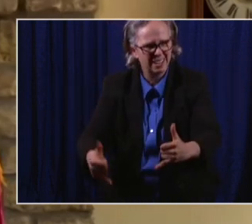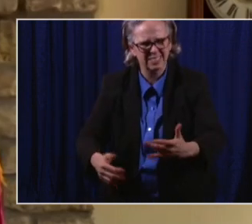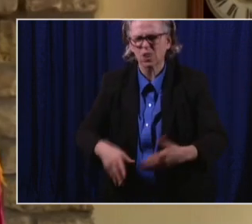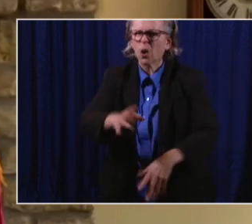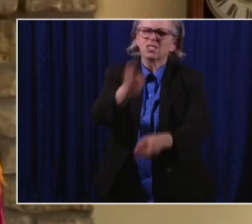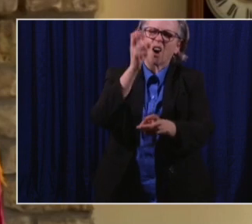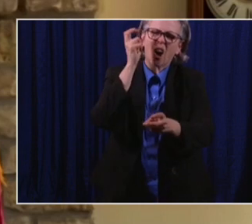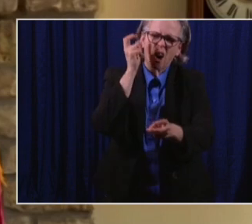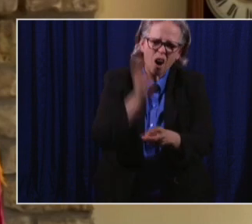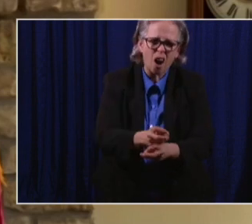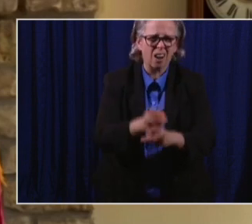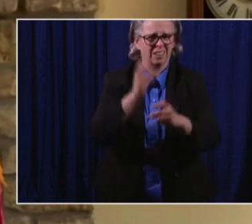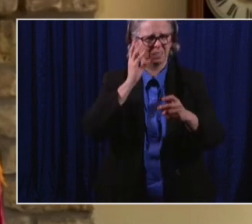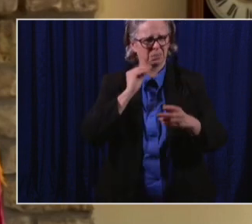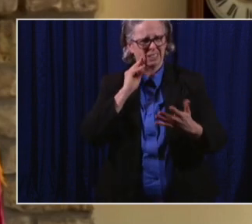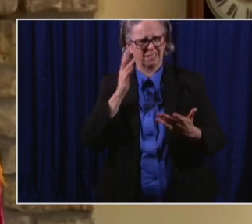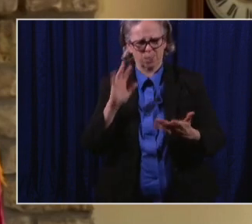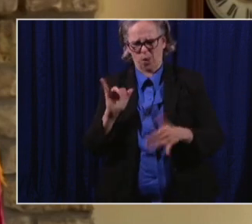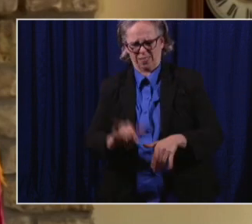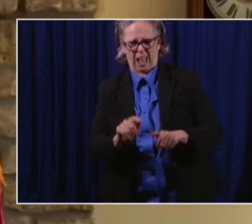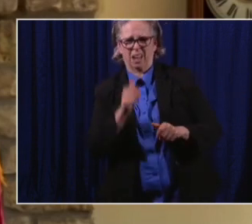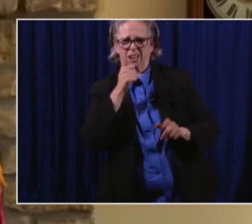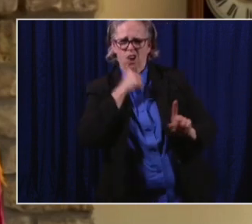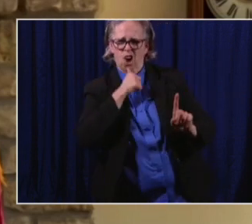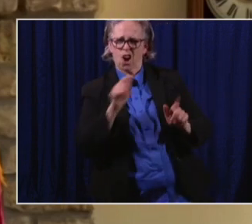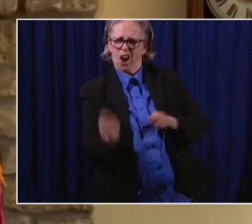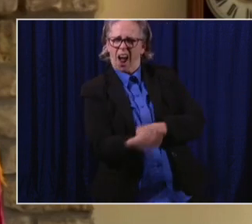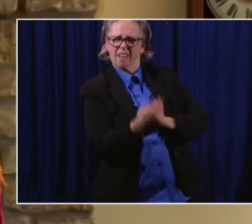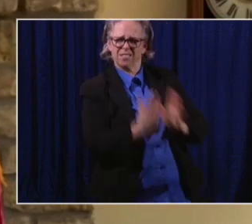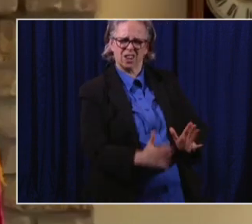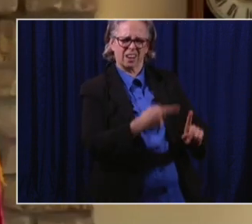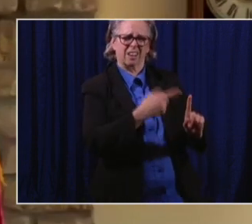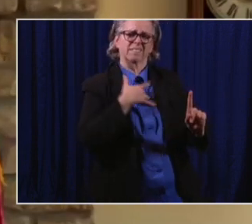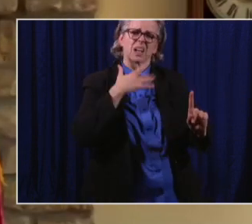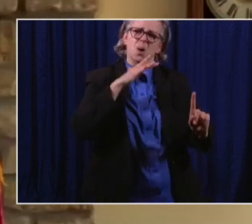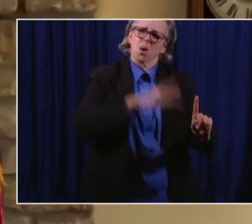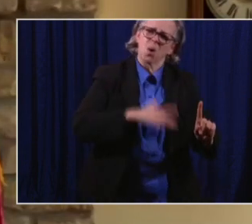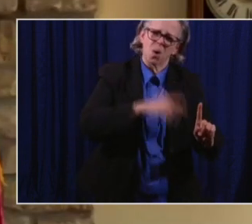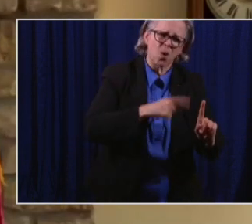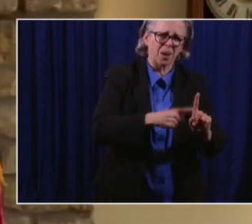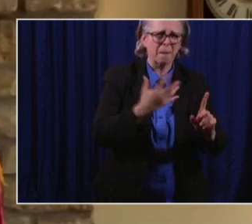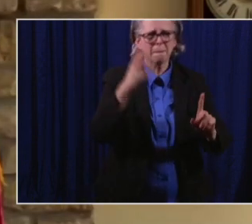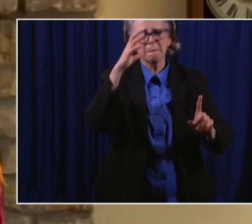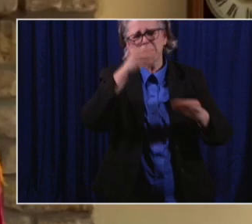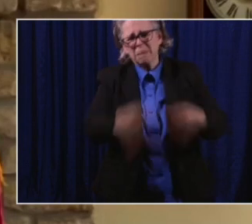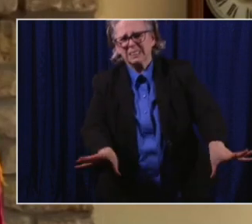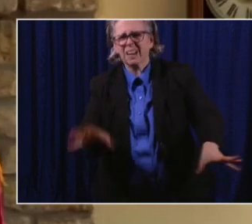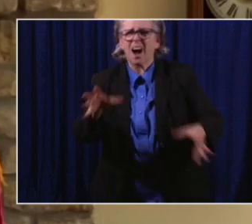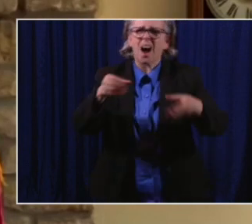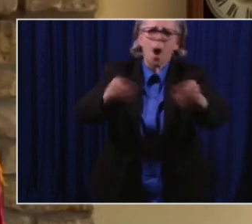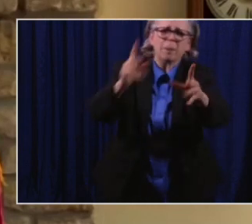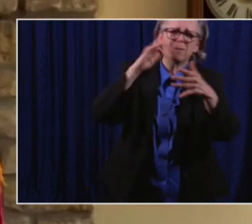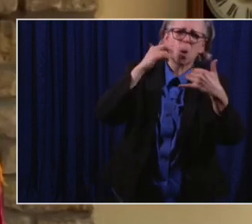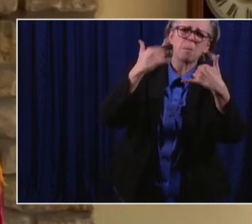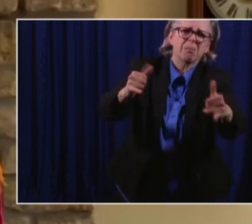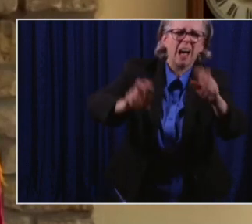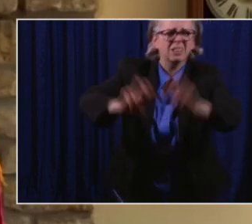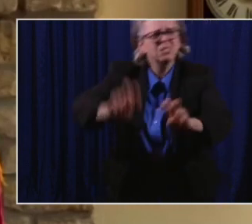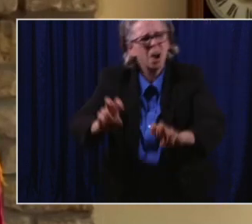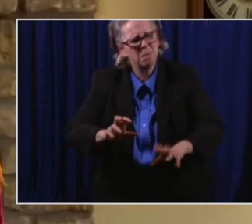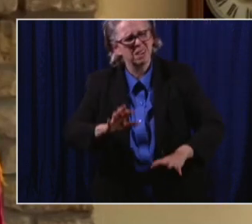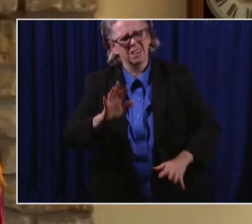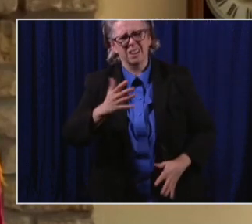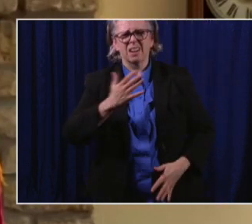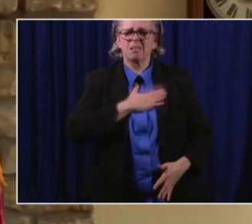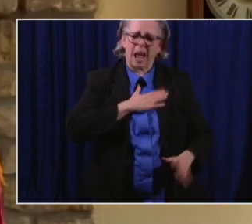her. I know that doesn't help her a bit, but I'm very sorry for her. I think if this was my child, how upset I would be, and I